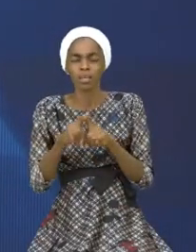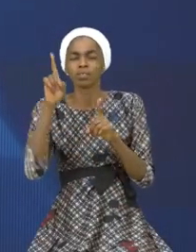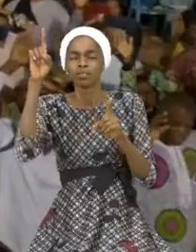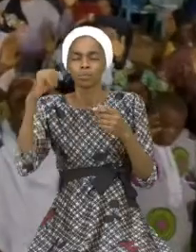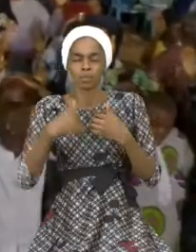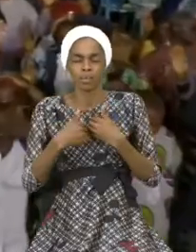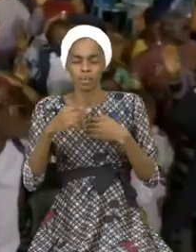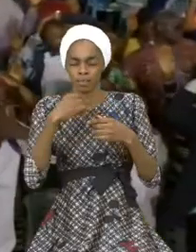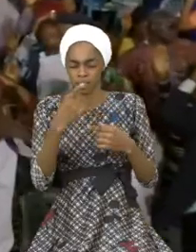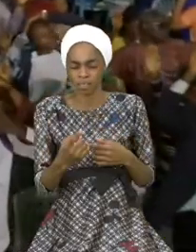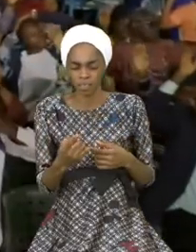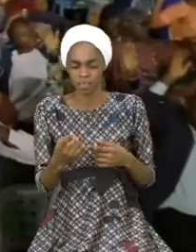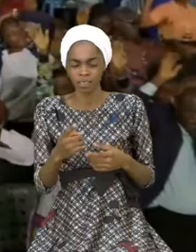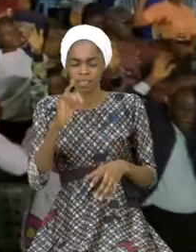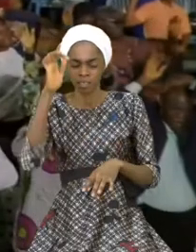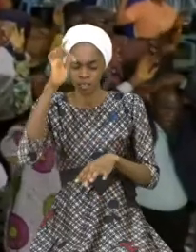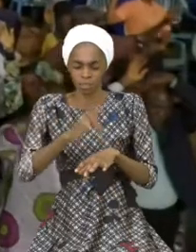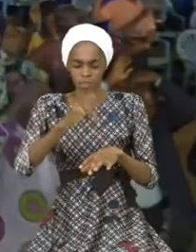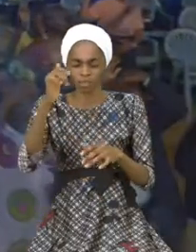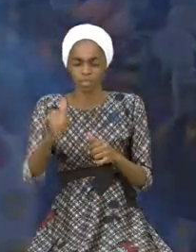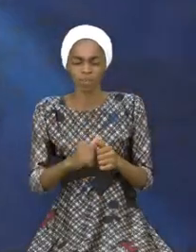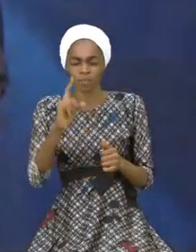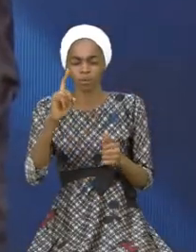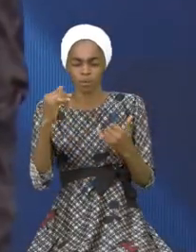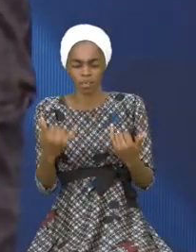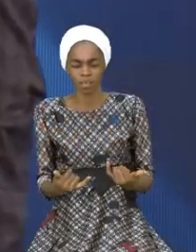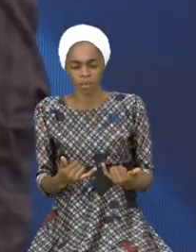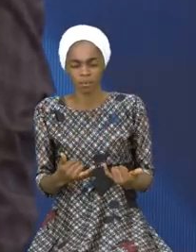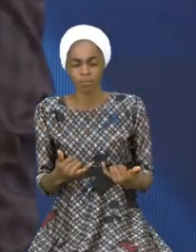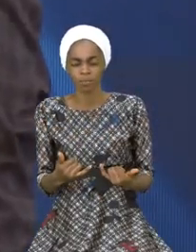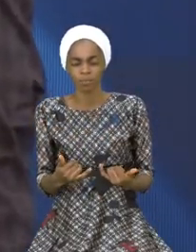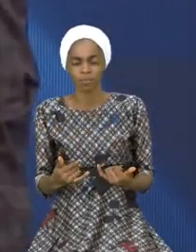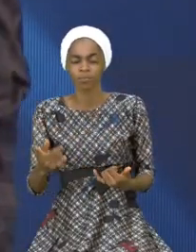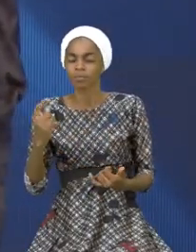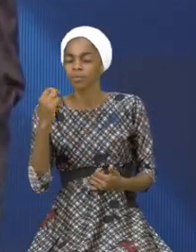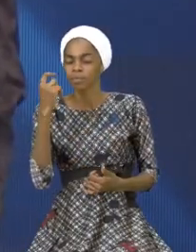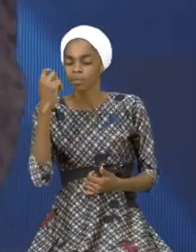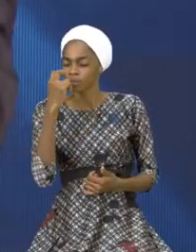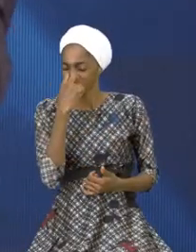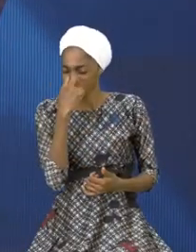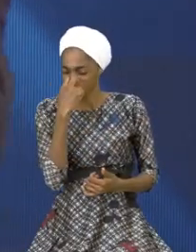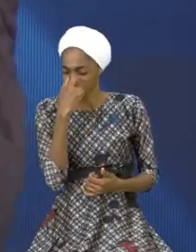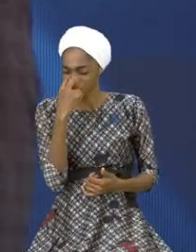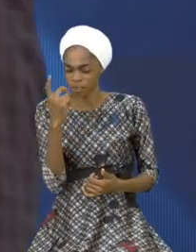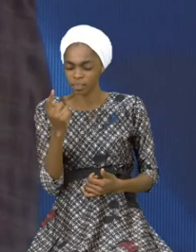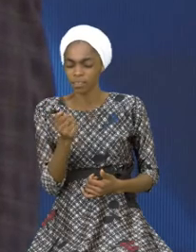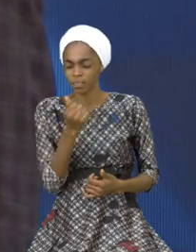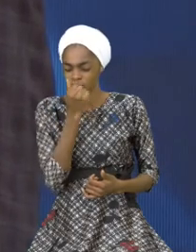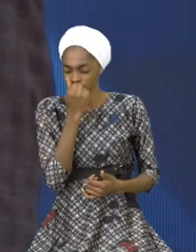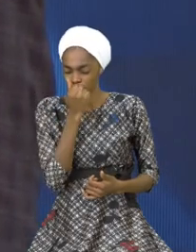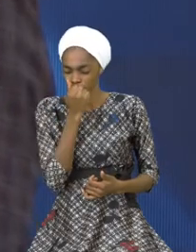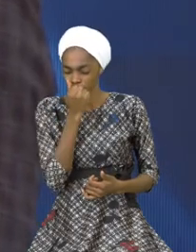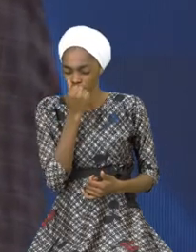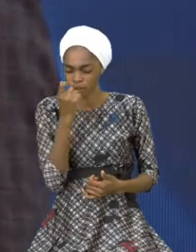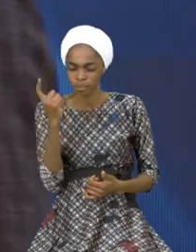said. Touch everyone now. The blind, the dumb,